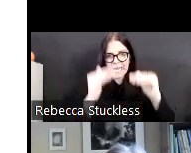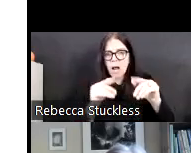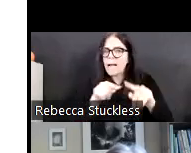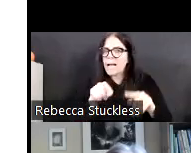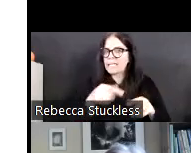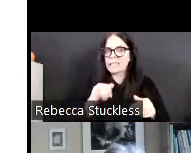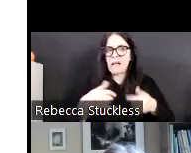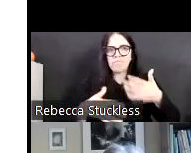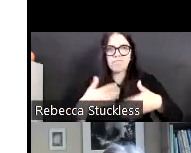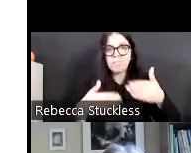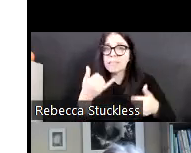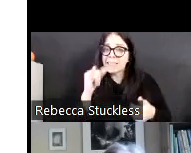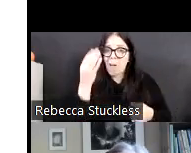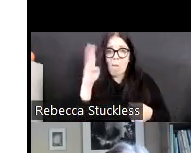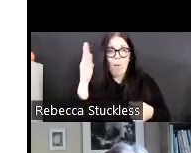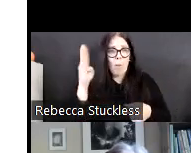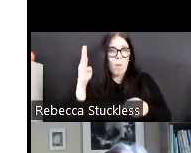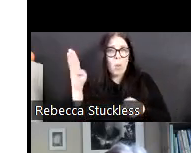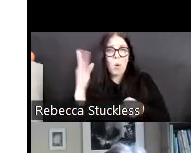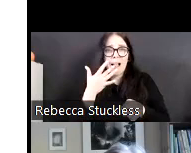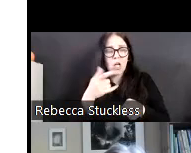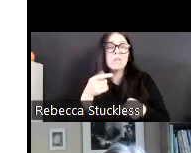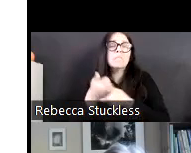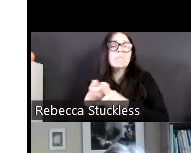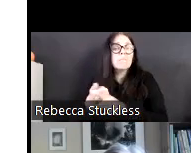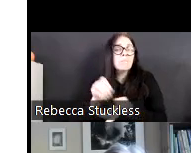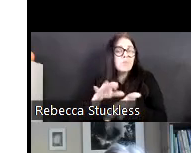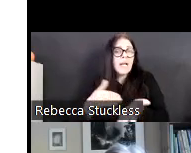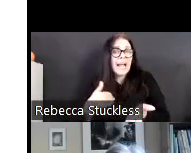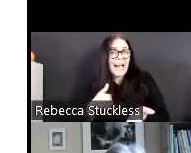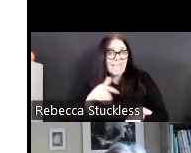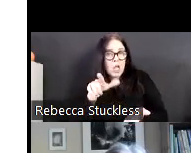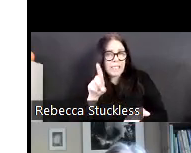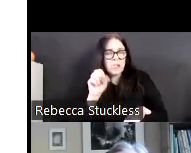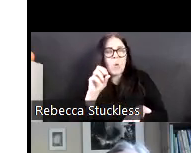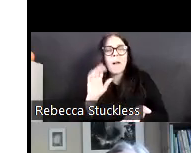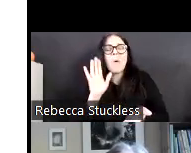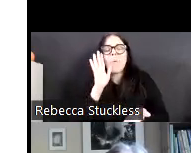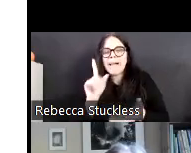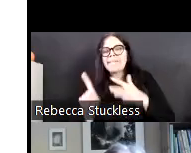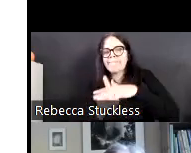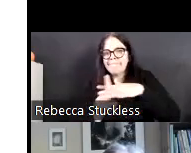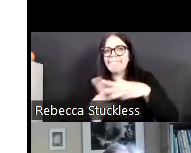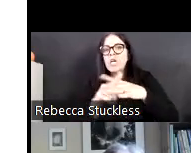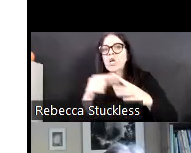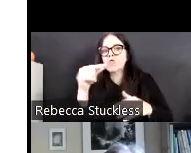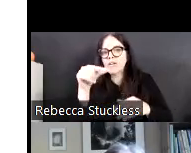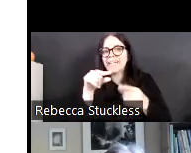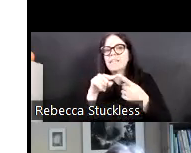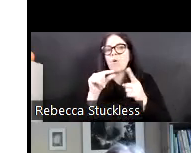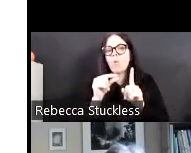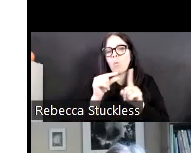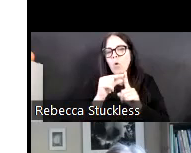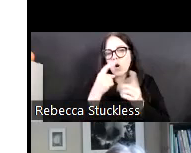and he got blues in most of the areas. He has a learning disability, so green is probably going to keep showing up in word recognition and decoding.